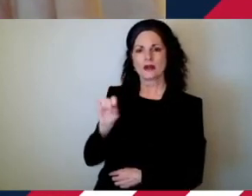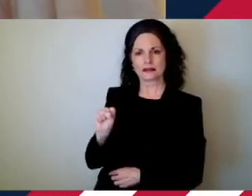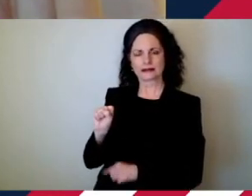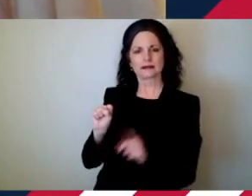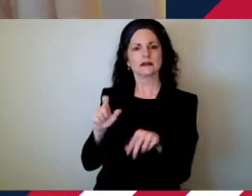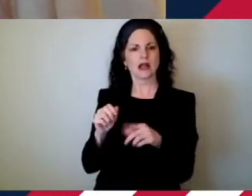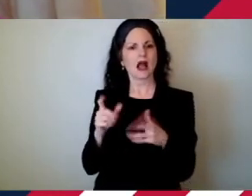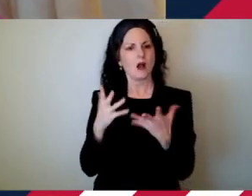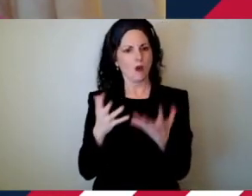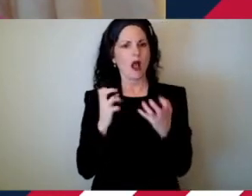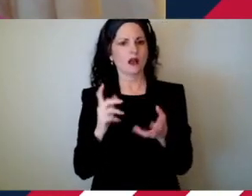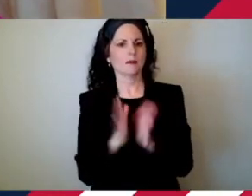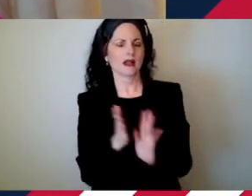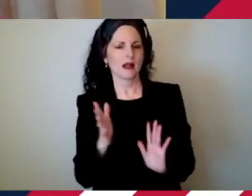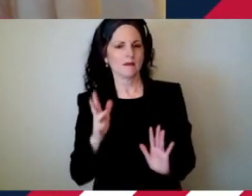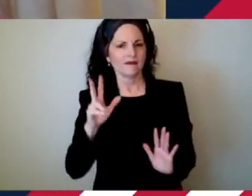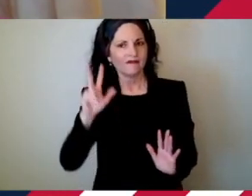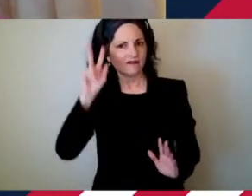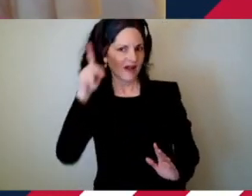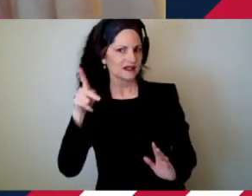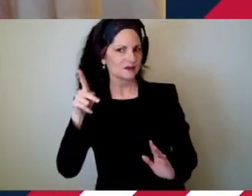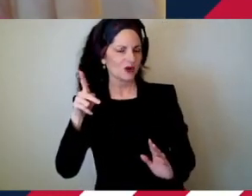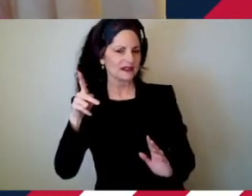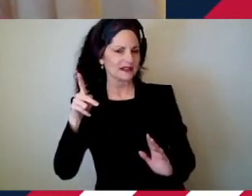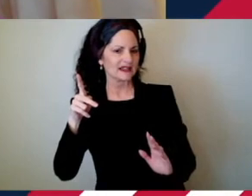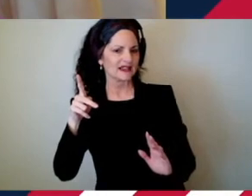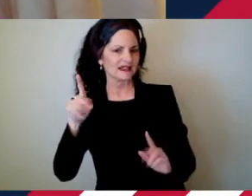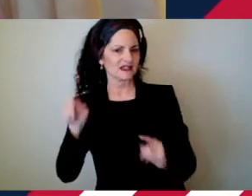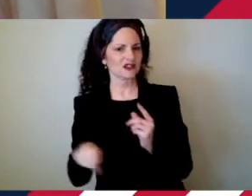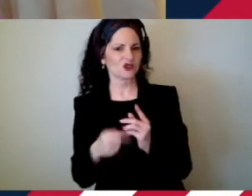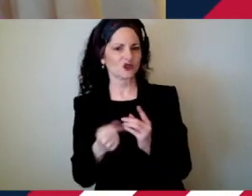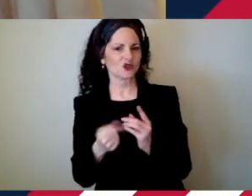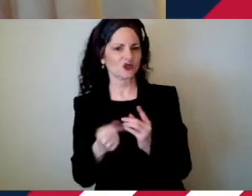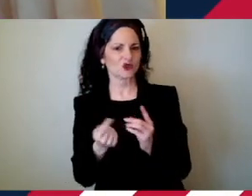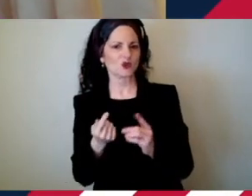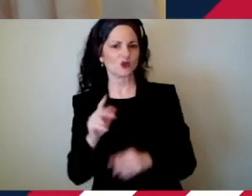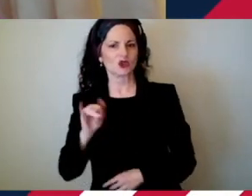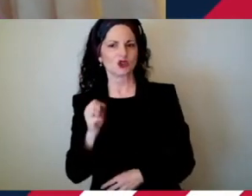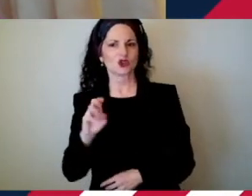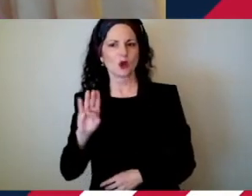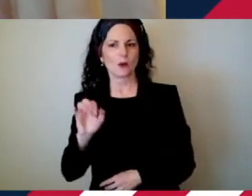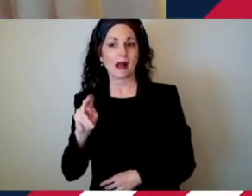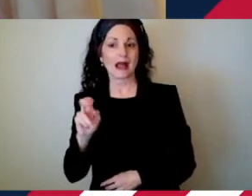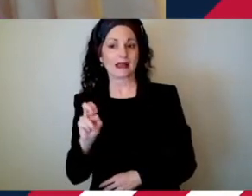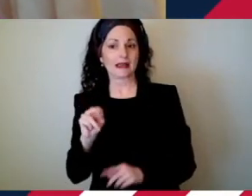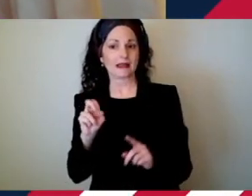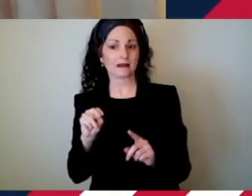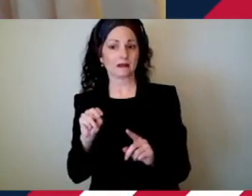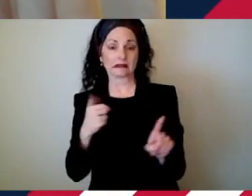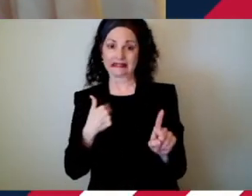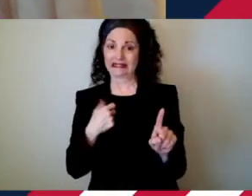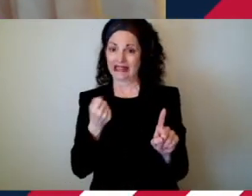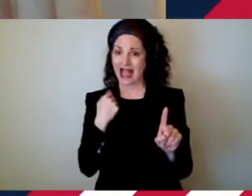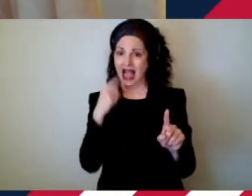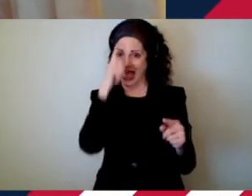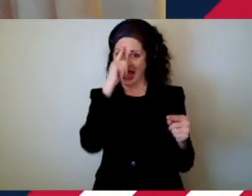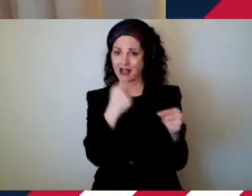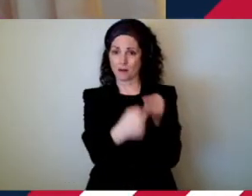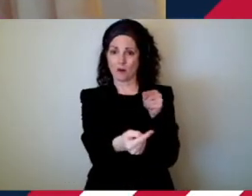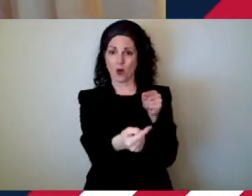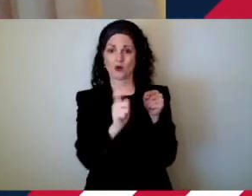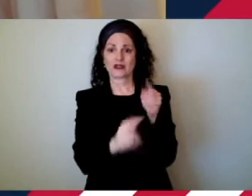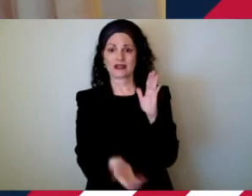committee. I oppose the proposed charter amendment for a simple reason. The